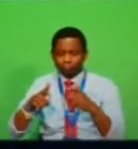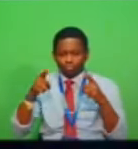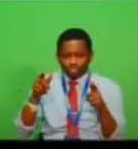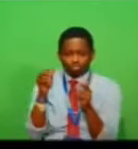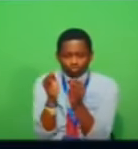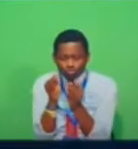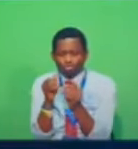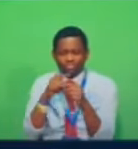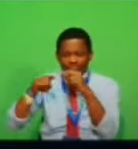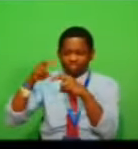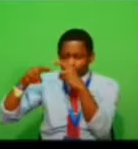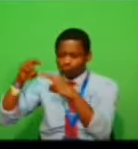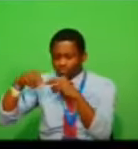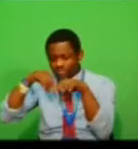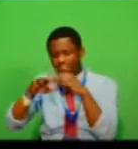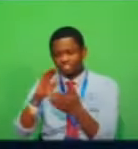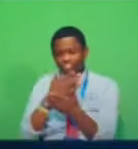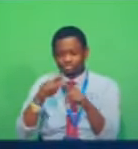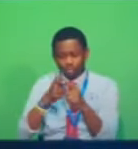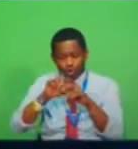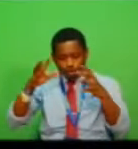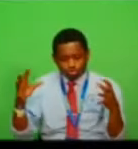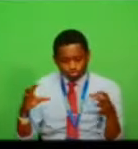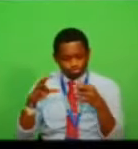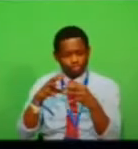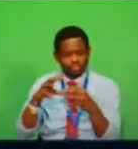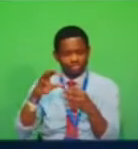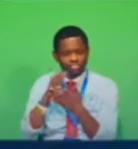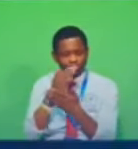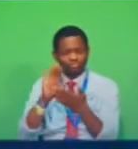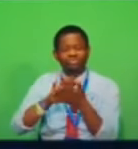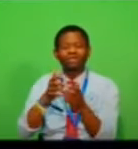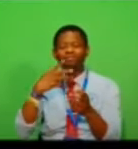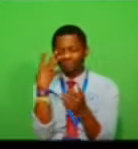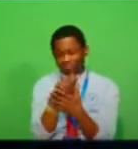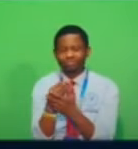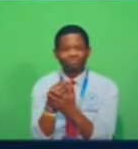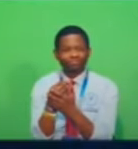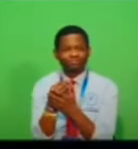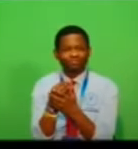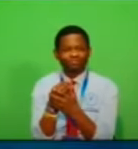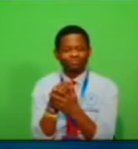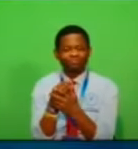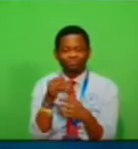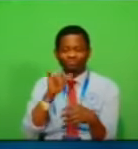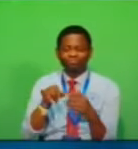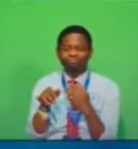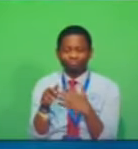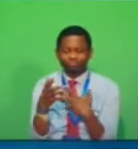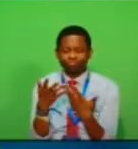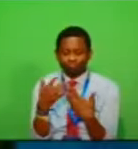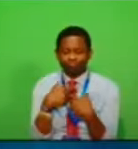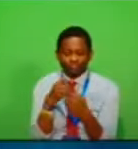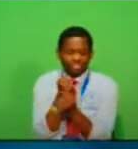as well. And when they come together to God's glory, it's so powerful. And, you know, that is something that